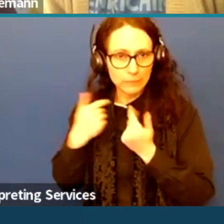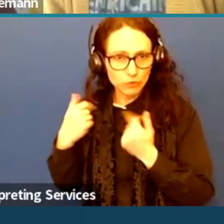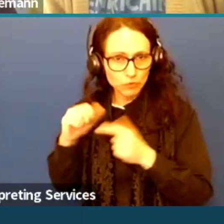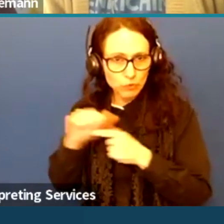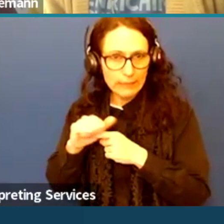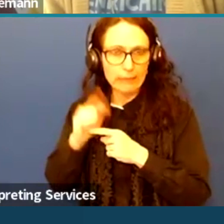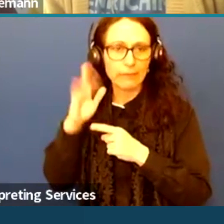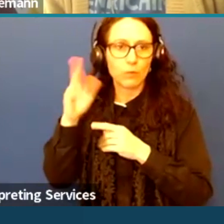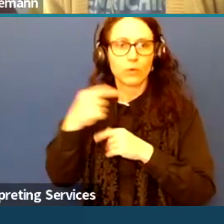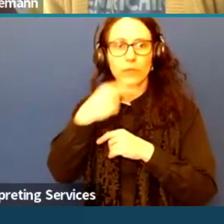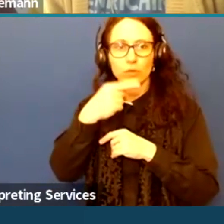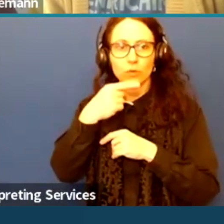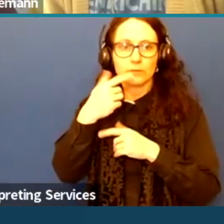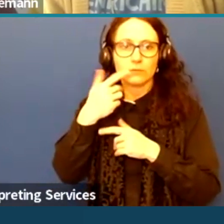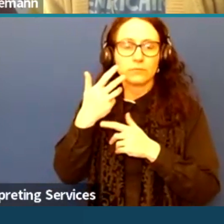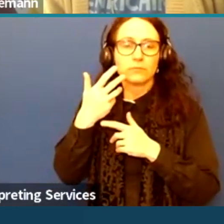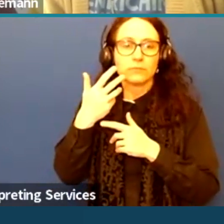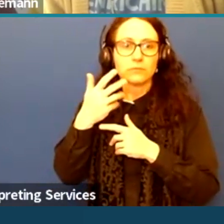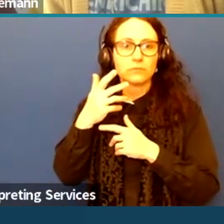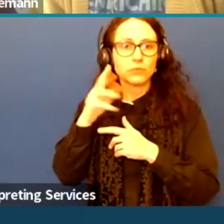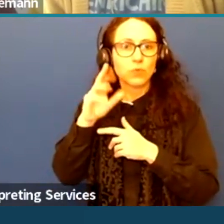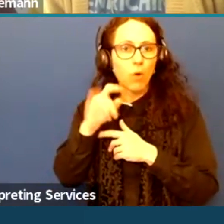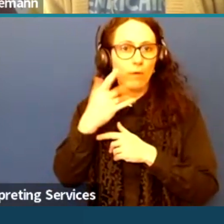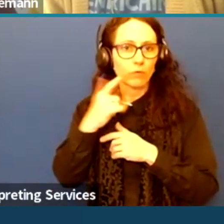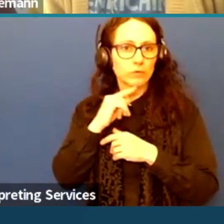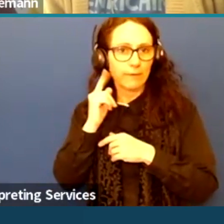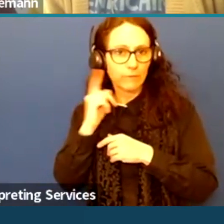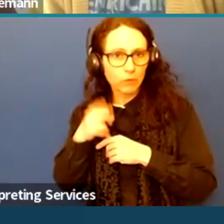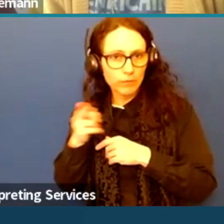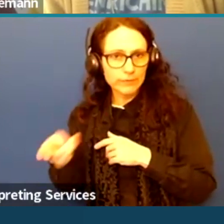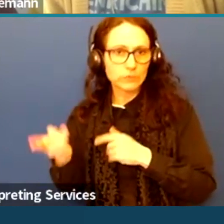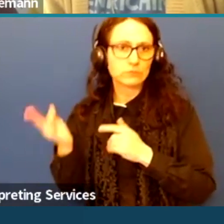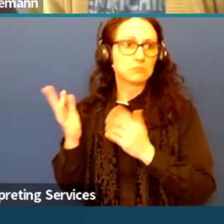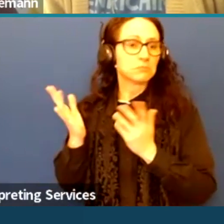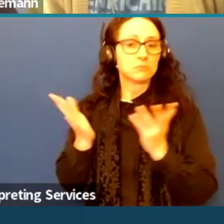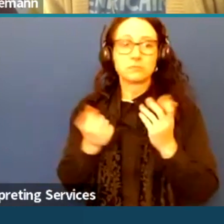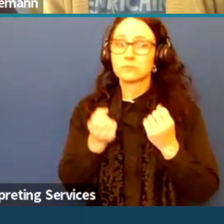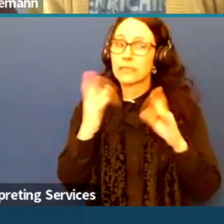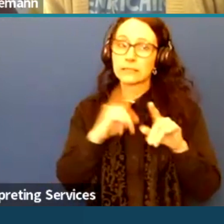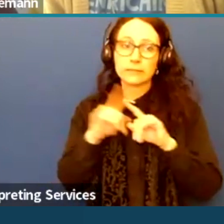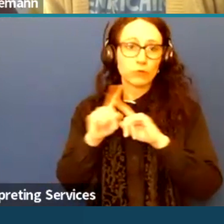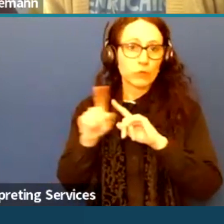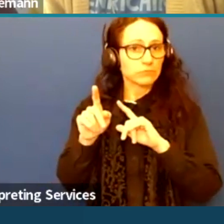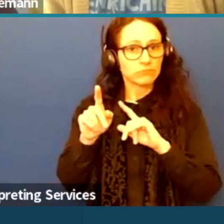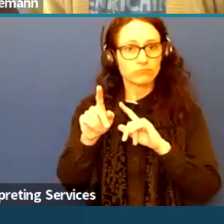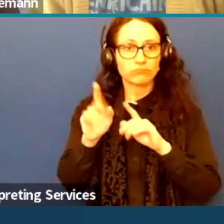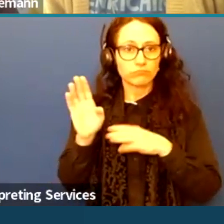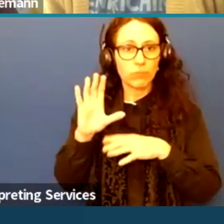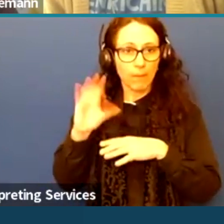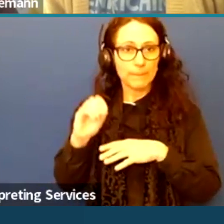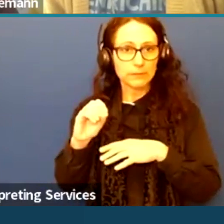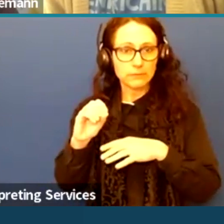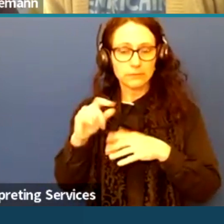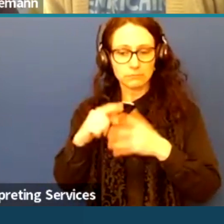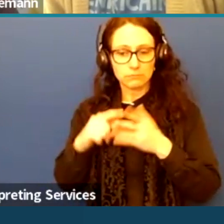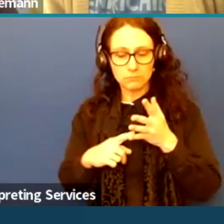that will do hearing dogs for people who are deaf or hard of hearing. There's a lot of different organizations out there. And like we talked about towards